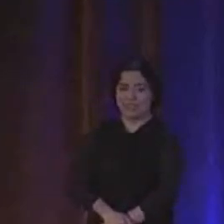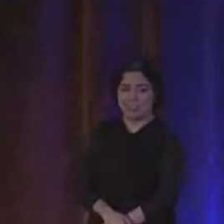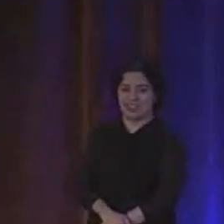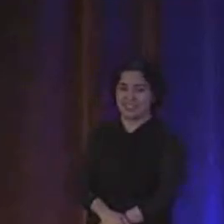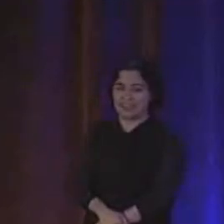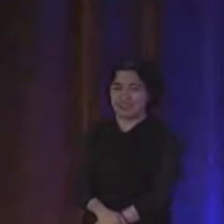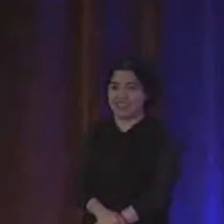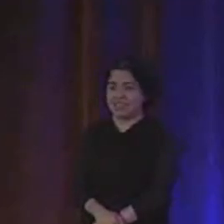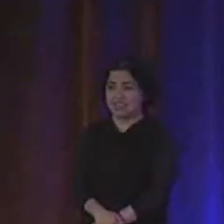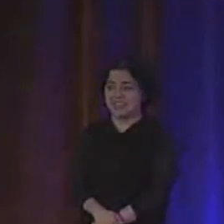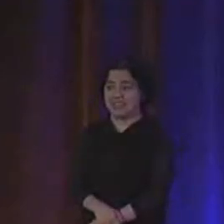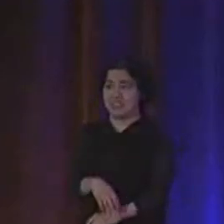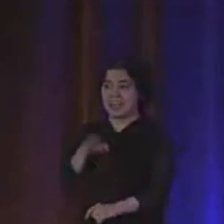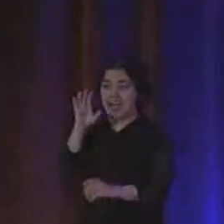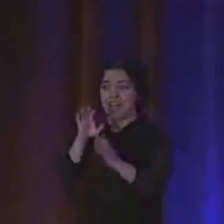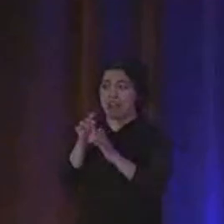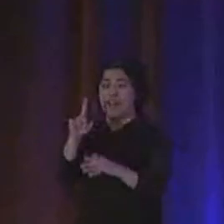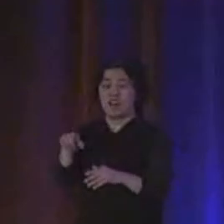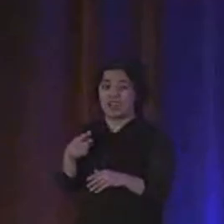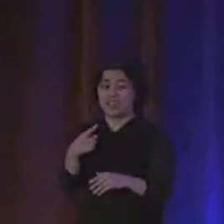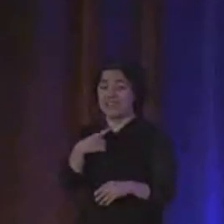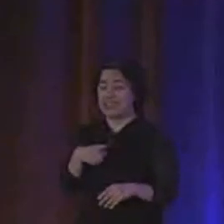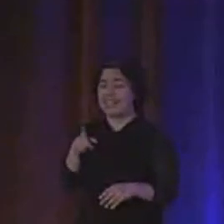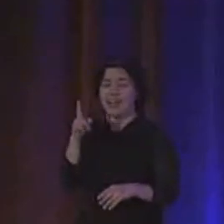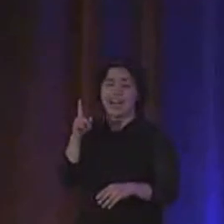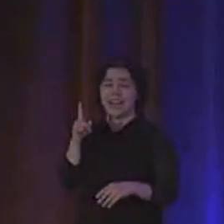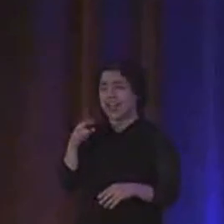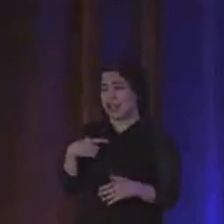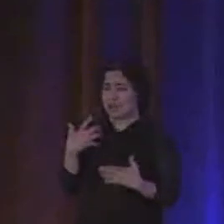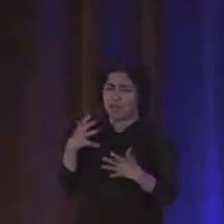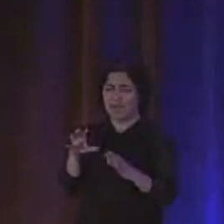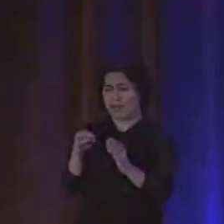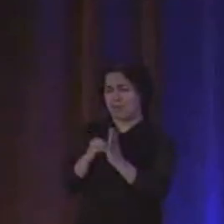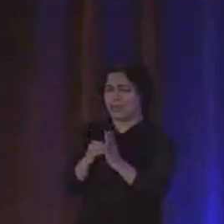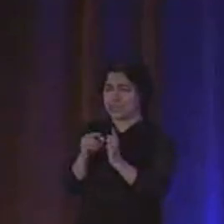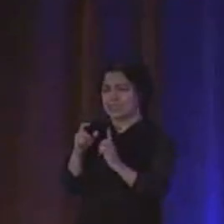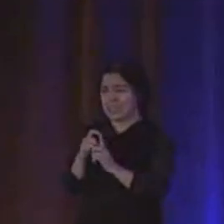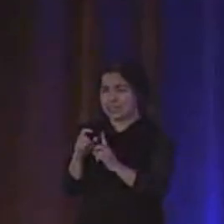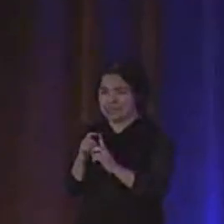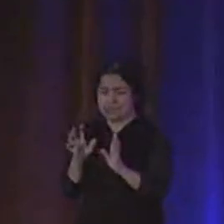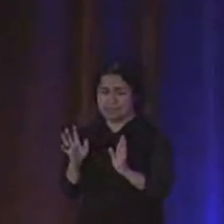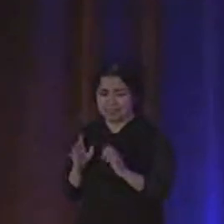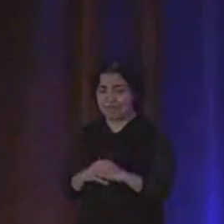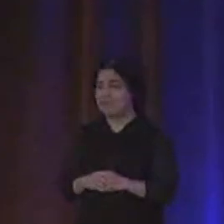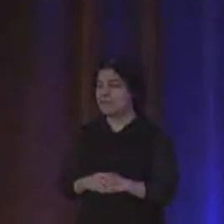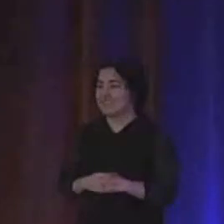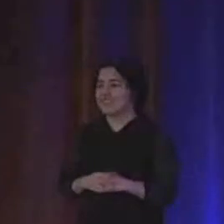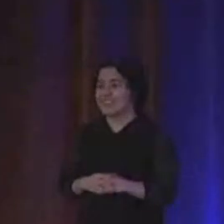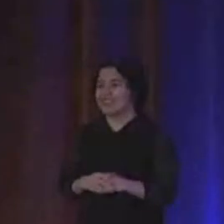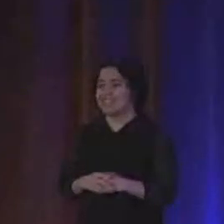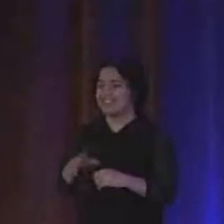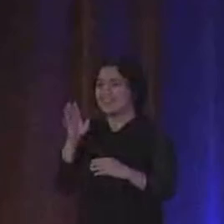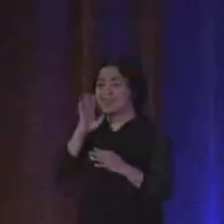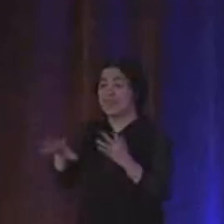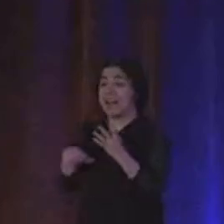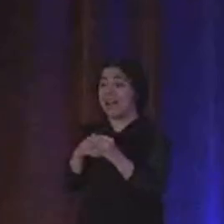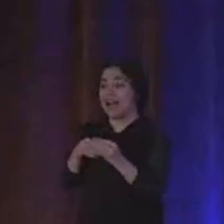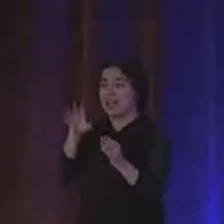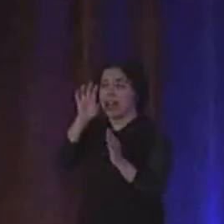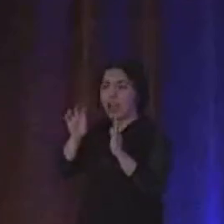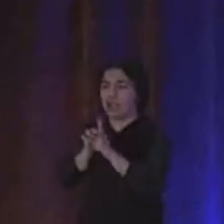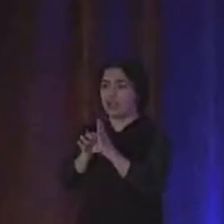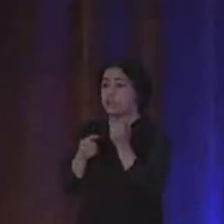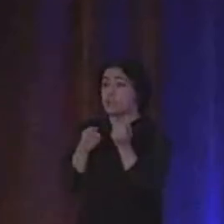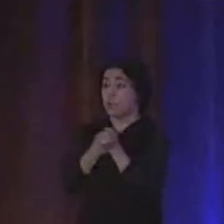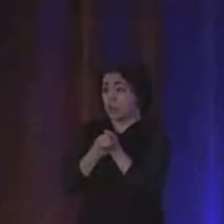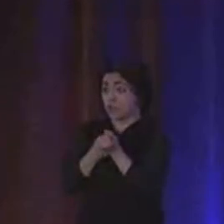You're going to make an icon-only button, and you're going to say, I don't want to put any text in there. So we're gonna add some icon support in